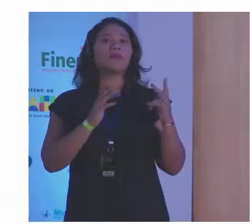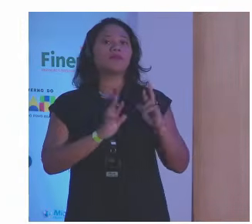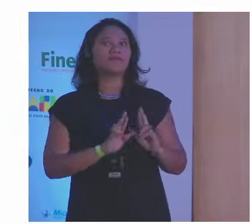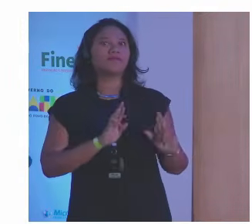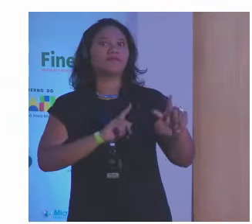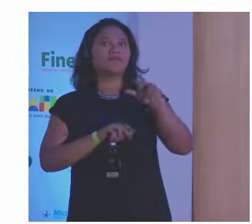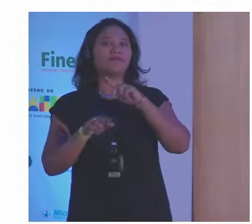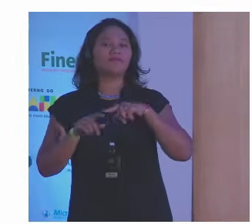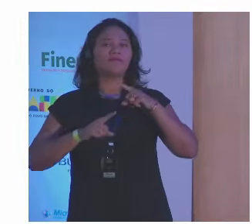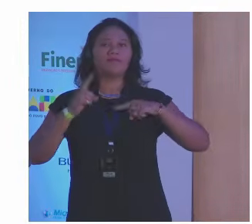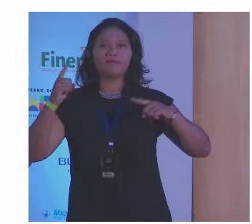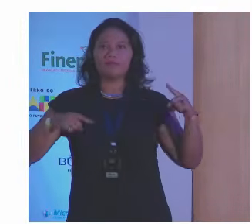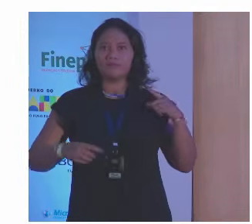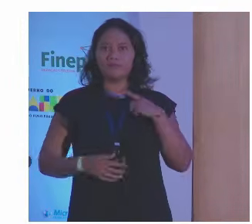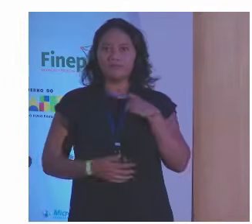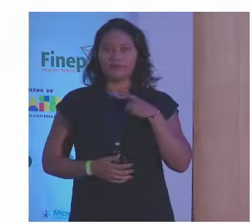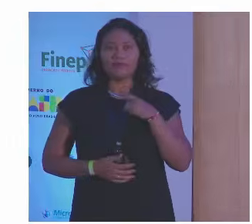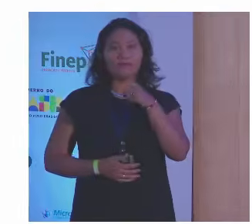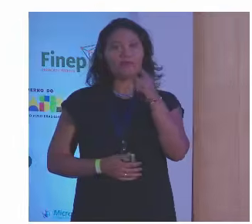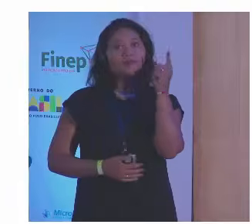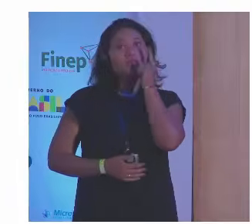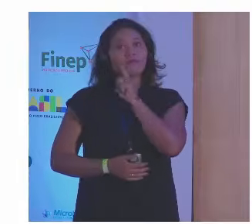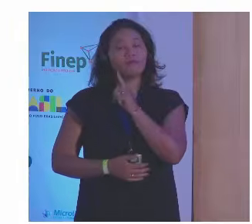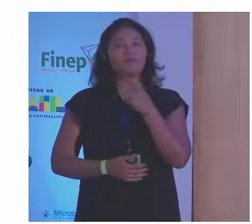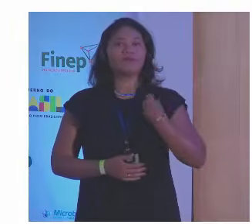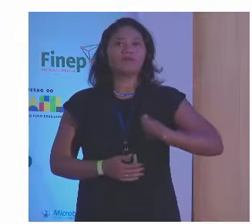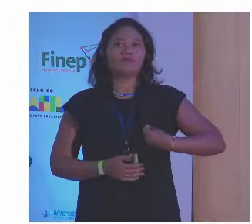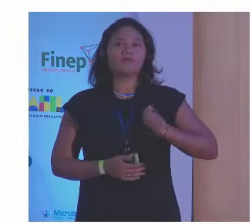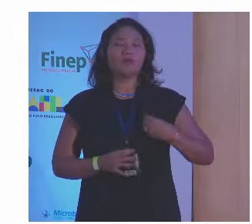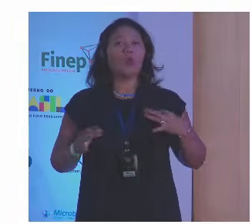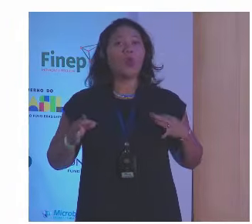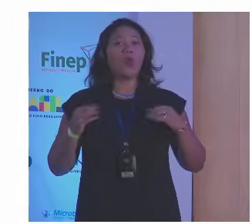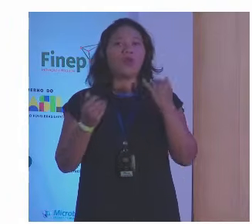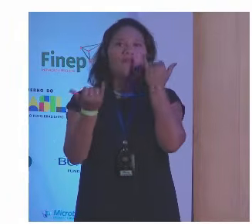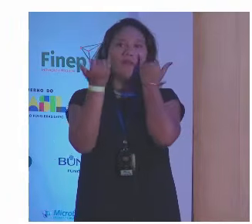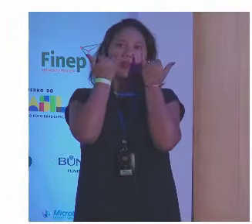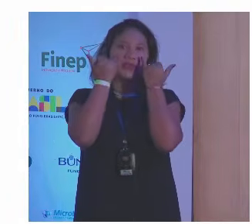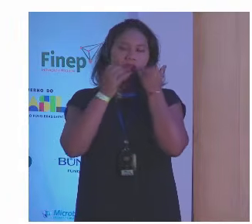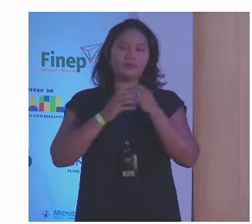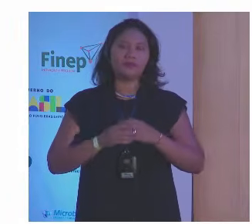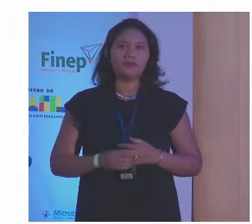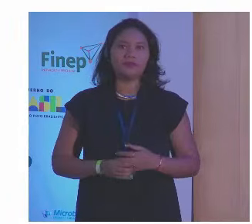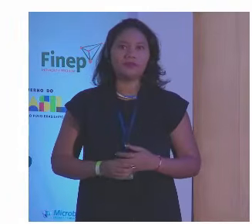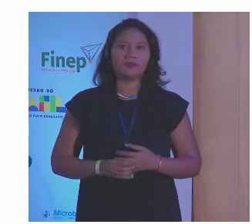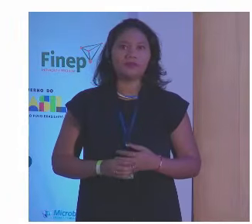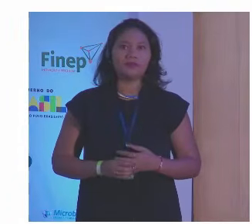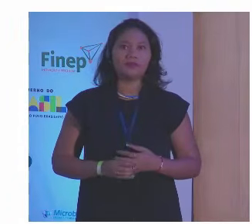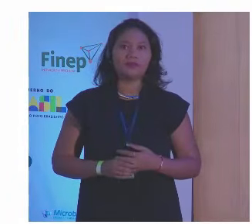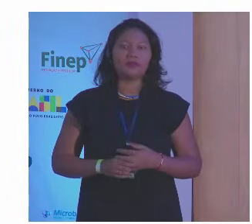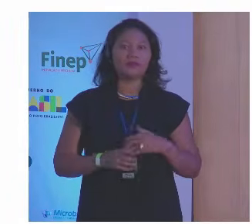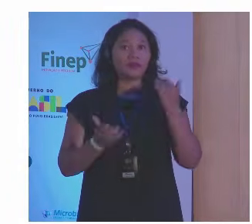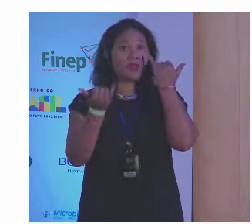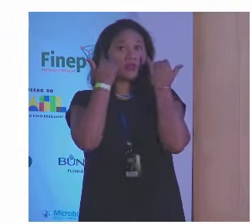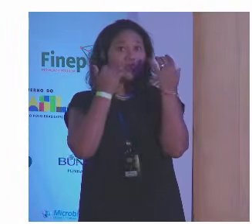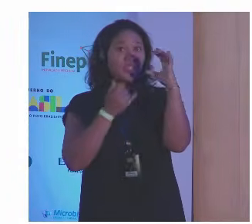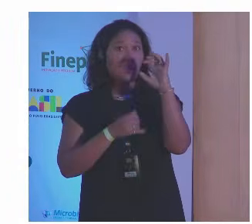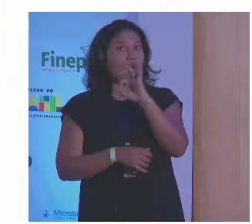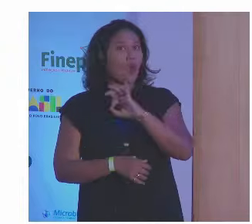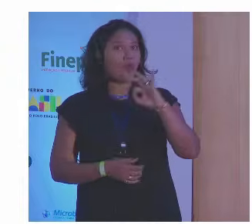anyone to access this kind of information. Scientific information is great, but you need to access them. So this no